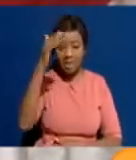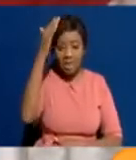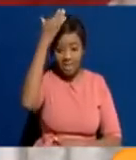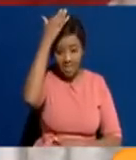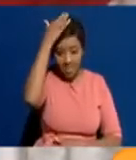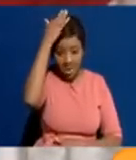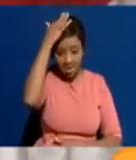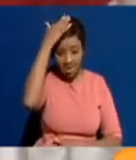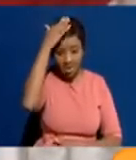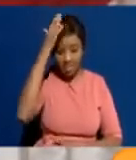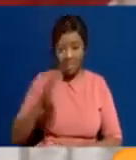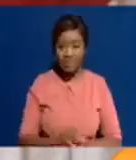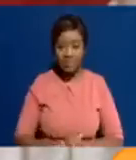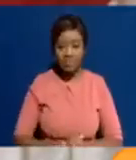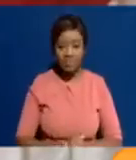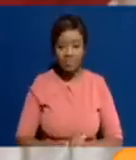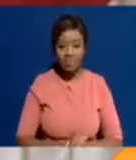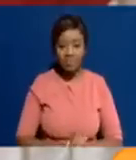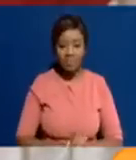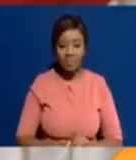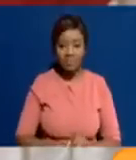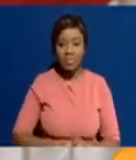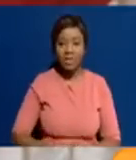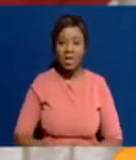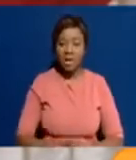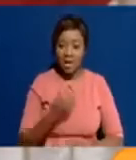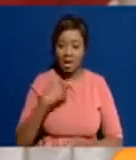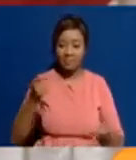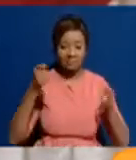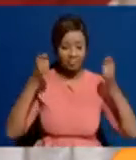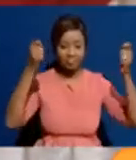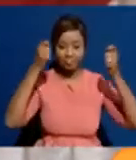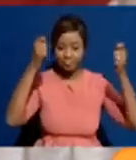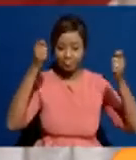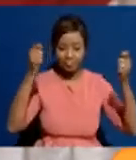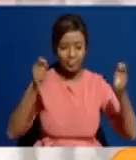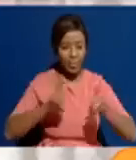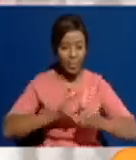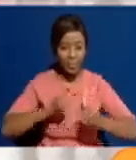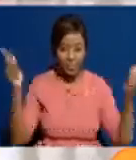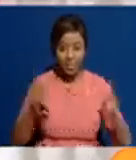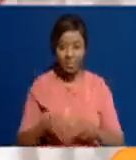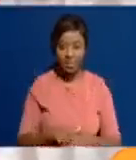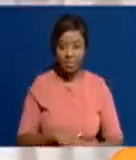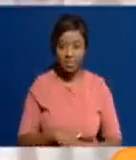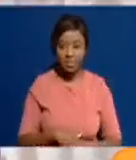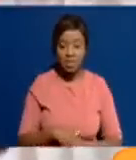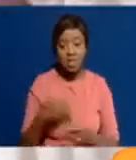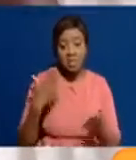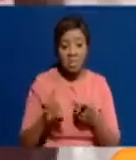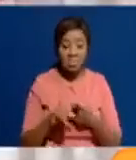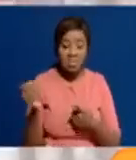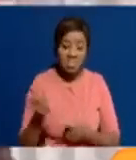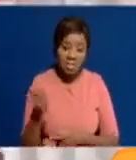On Monday, there will be the mother of all demonstrations in Nairobi. It may take months, it